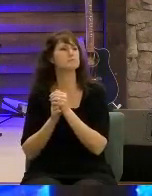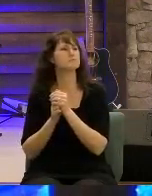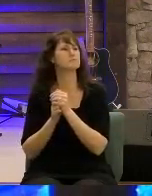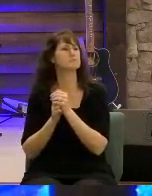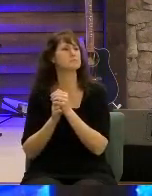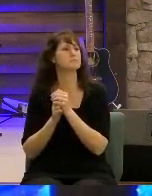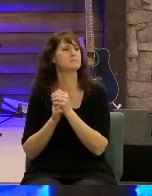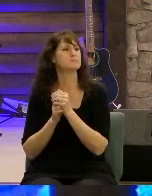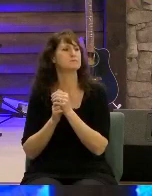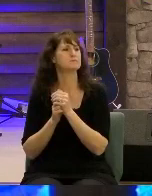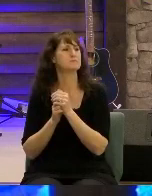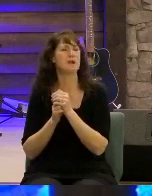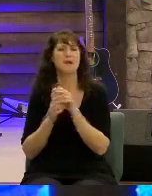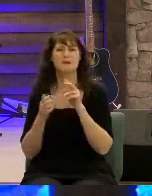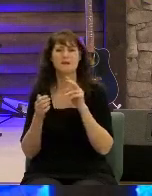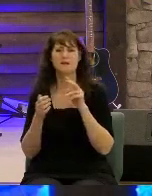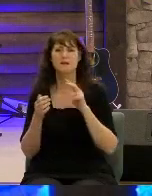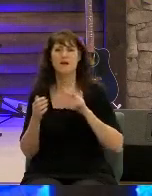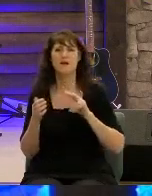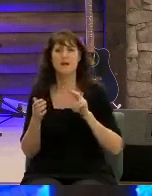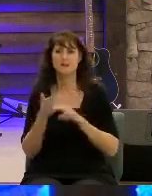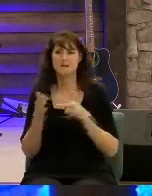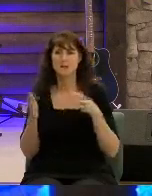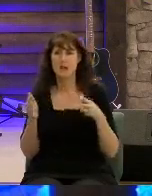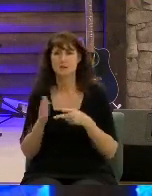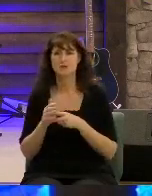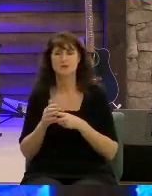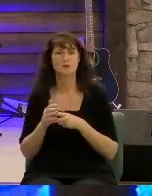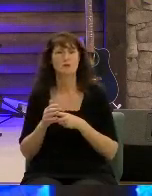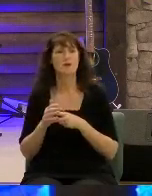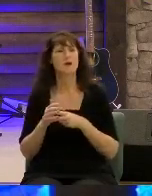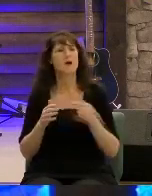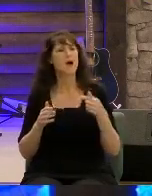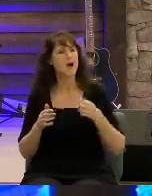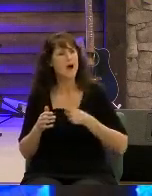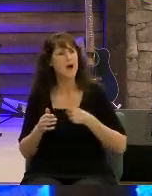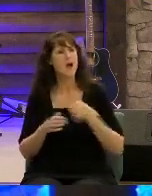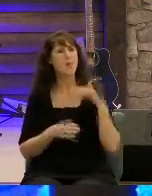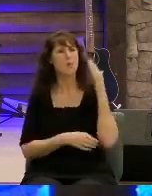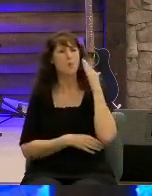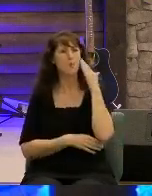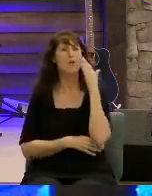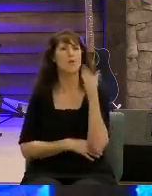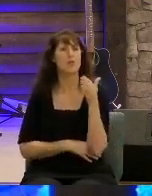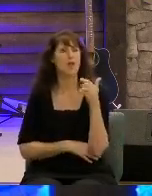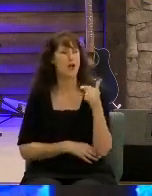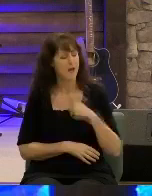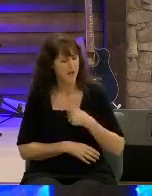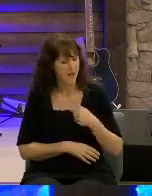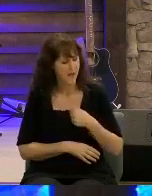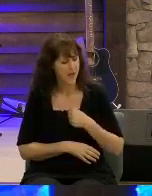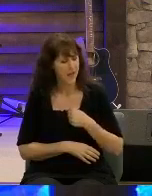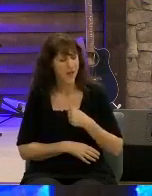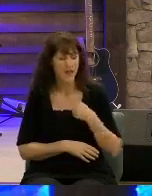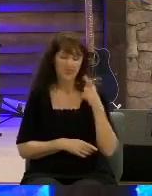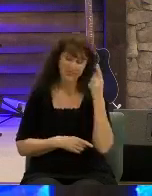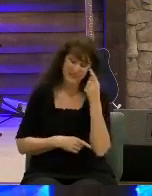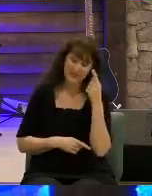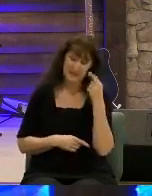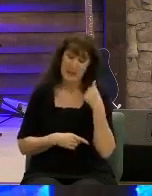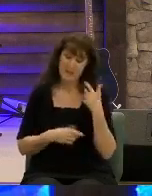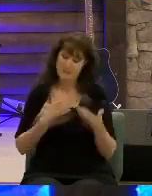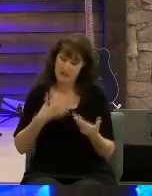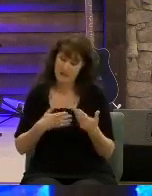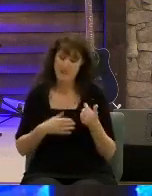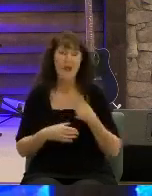then there's intention. So that's vision. Then there's intention that says, I will. I am. It's not I think, I might.